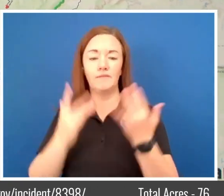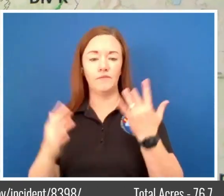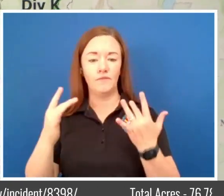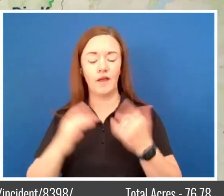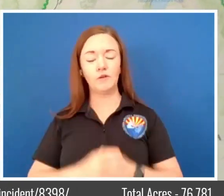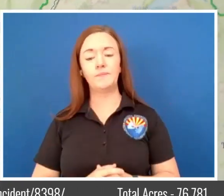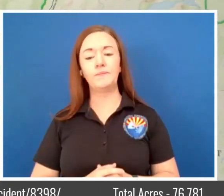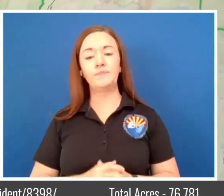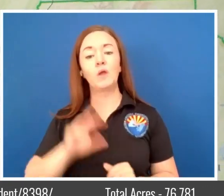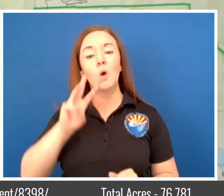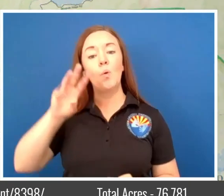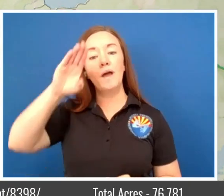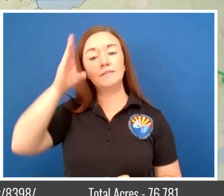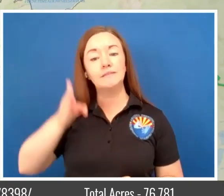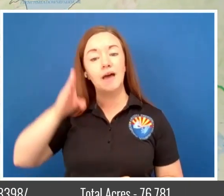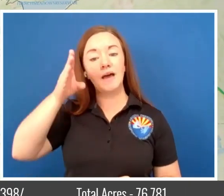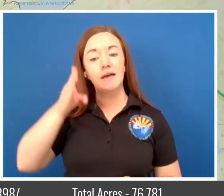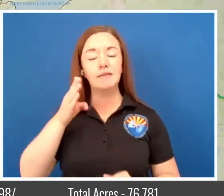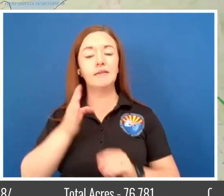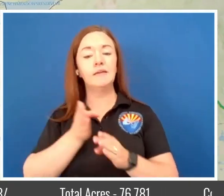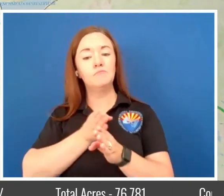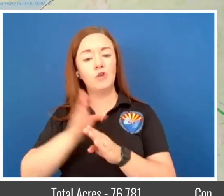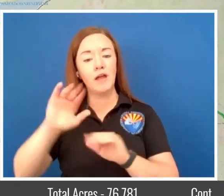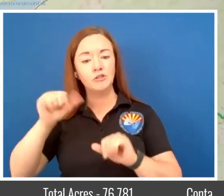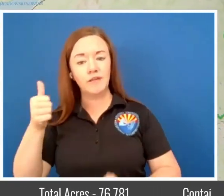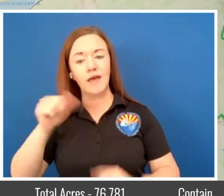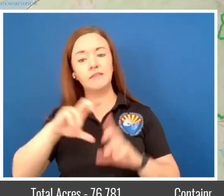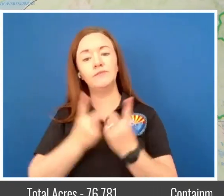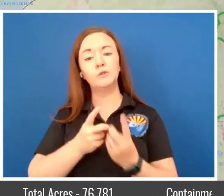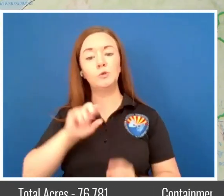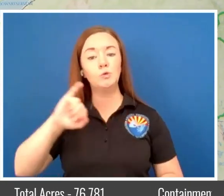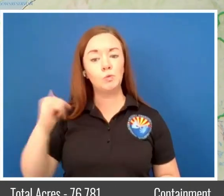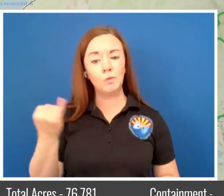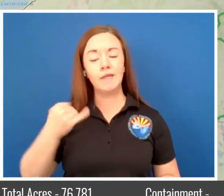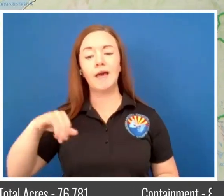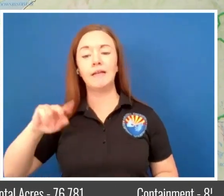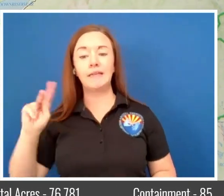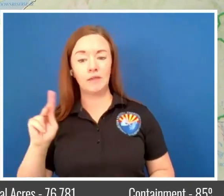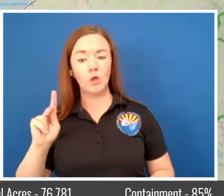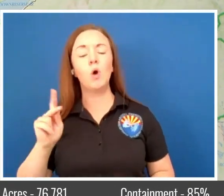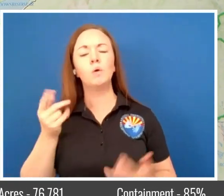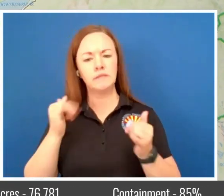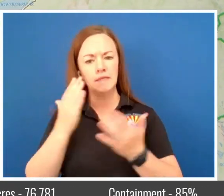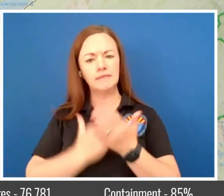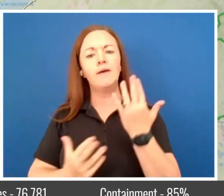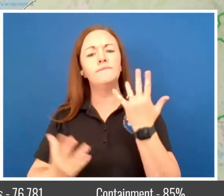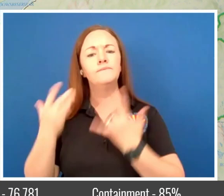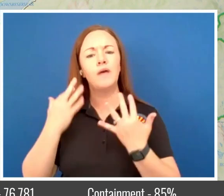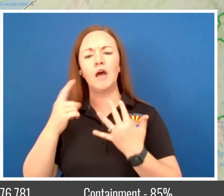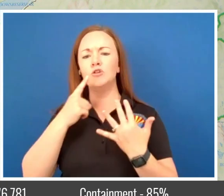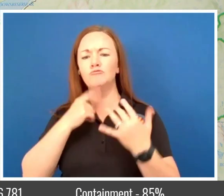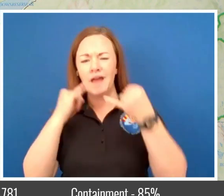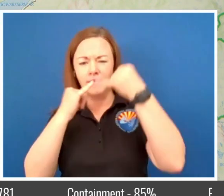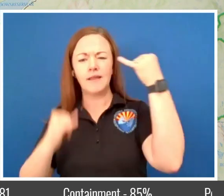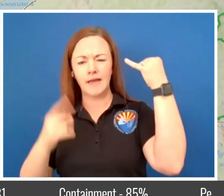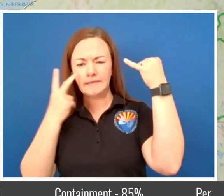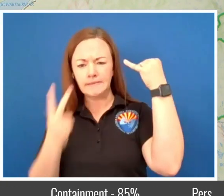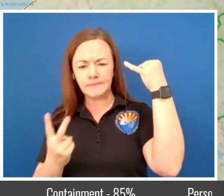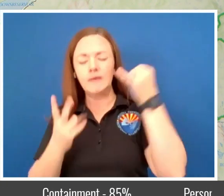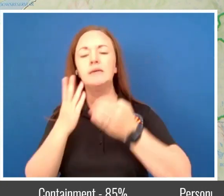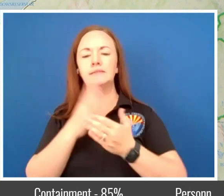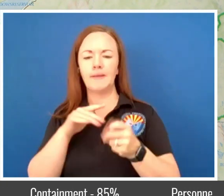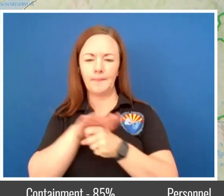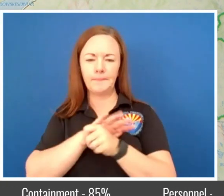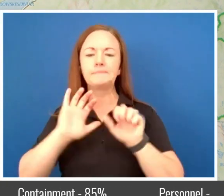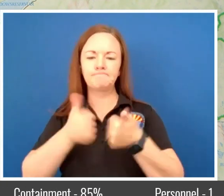here in Branch 10 in Division Juliet and Kilo, we still do have some open line. We have some challenging areas that I spoke to a